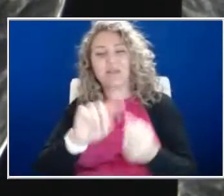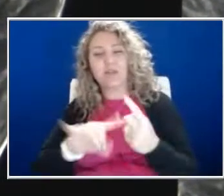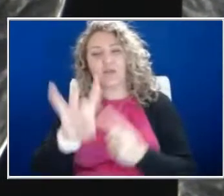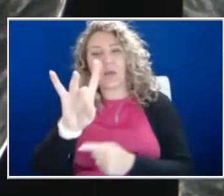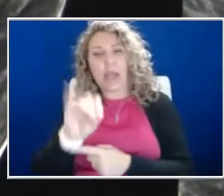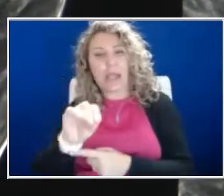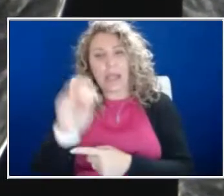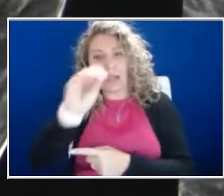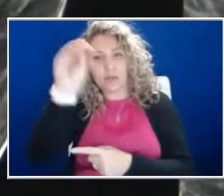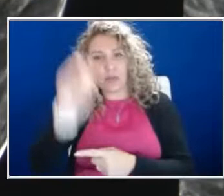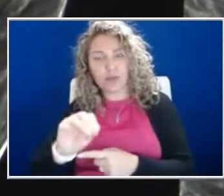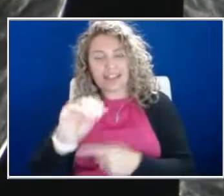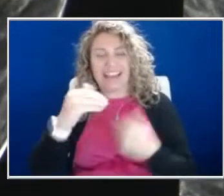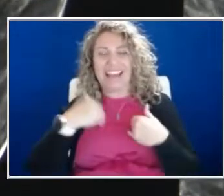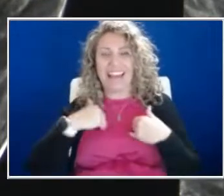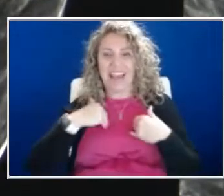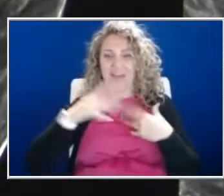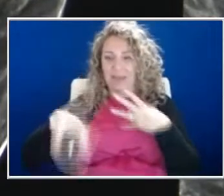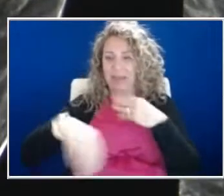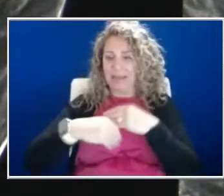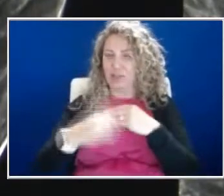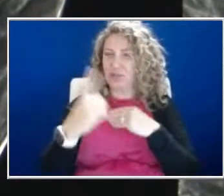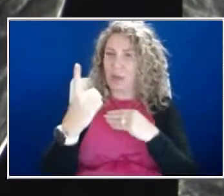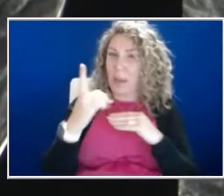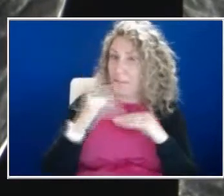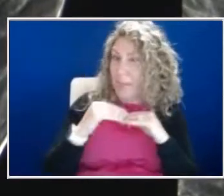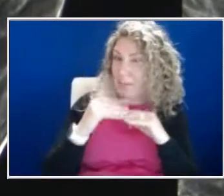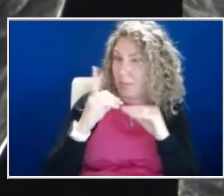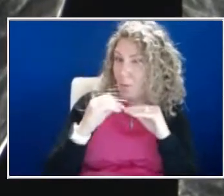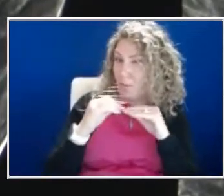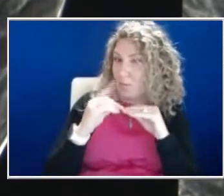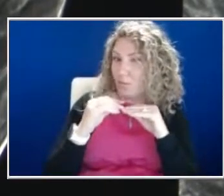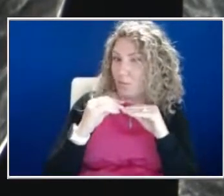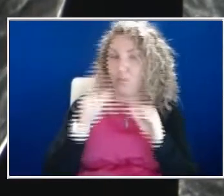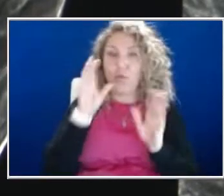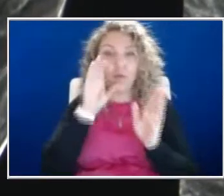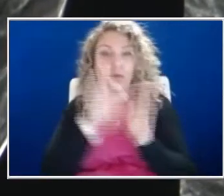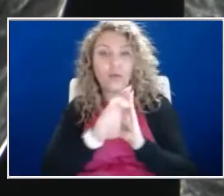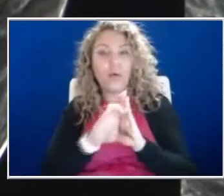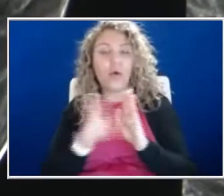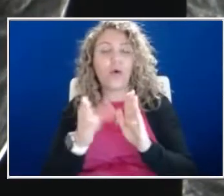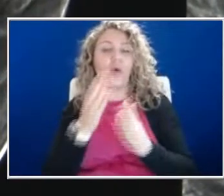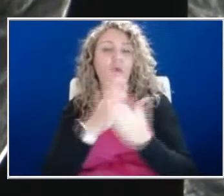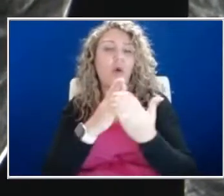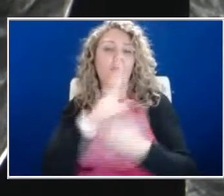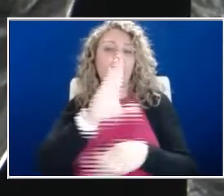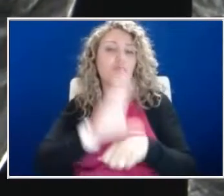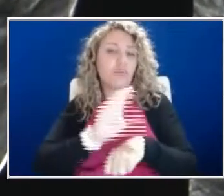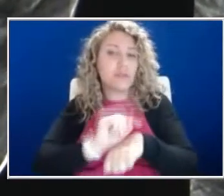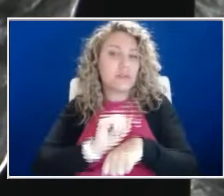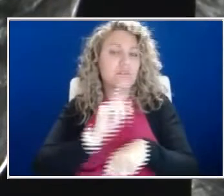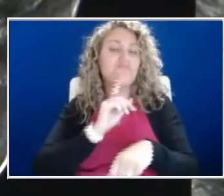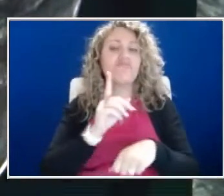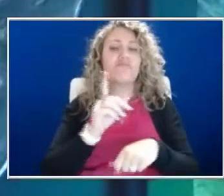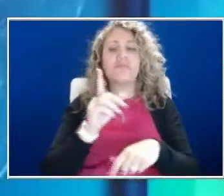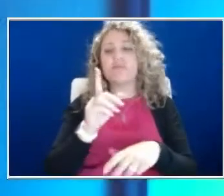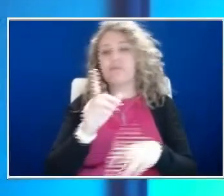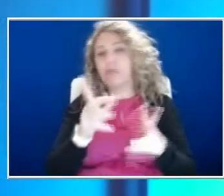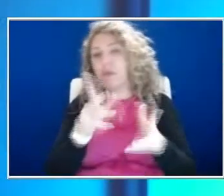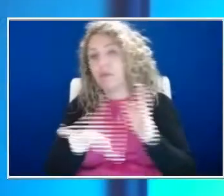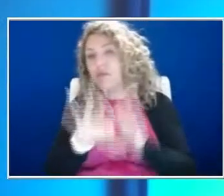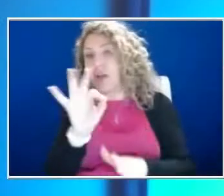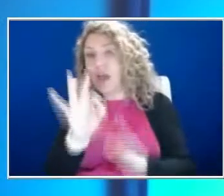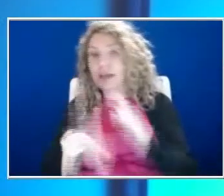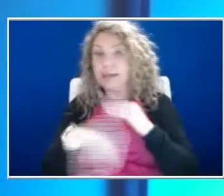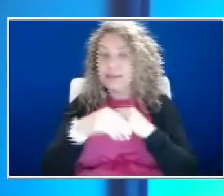additional image taken as part of their consultation. And that helps round out. We might find additional cancers, find that the